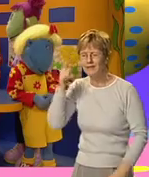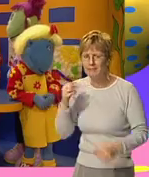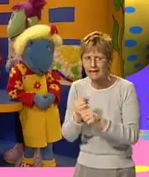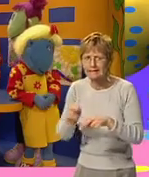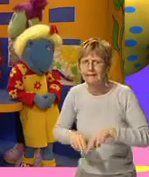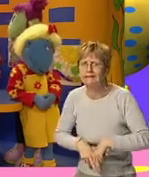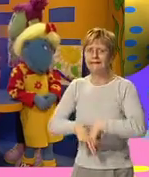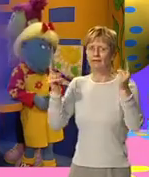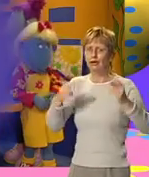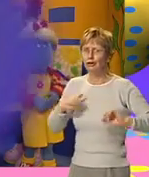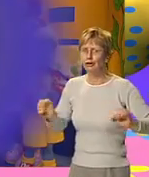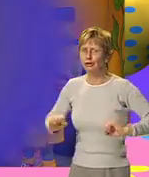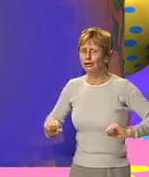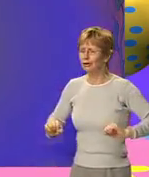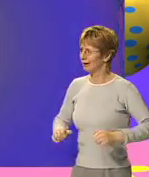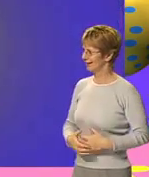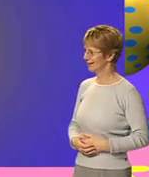do.